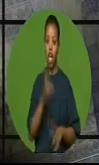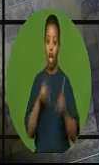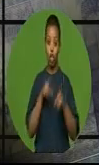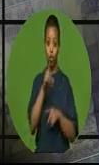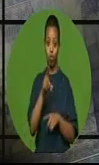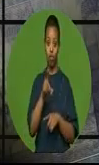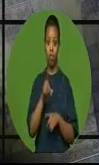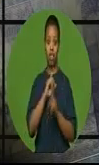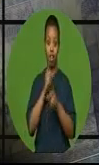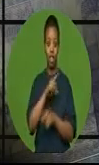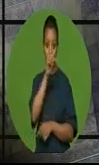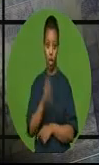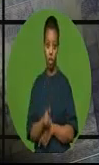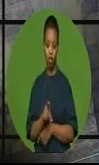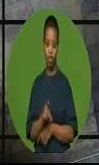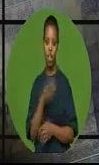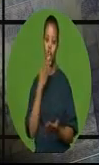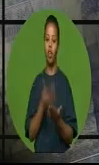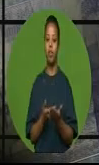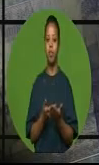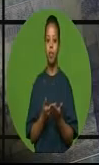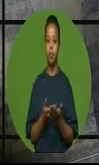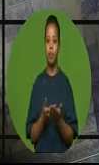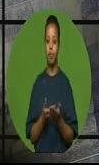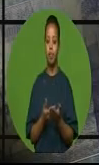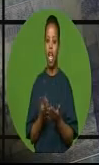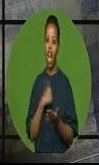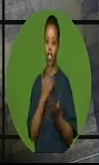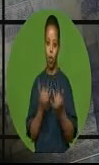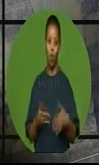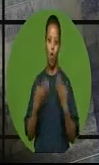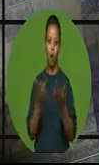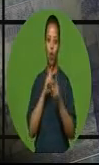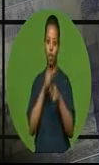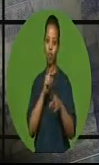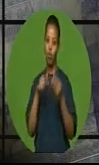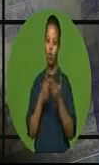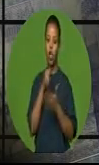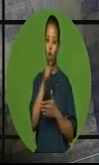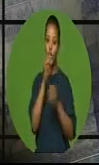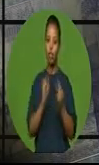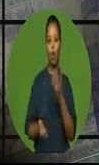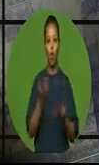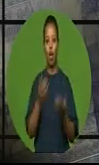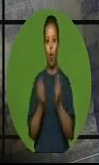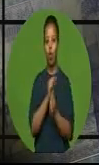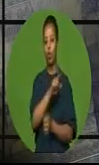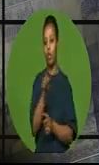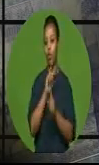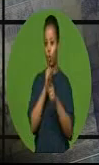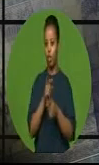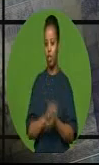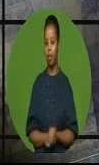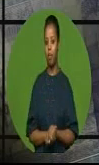Did you answer the question? Good. Let's now provide you the answer so that you can compare it with